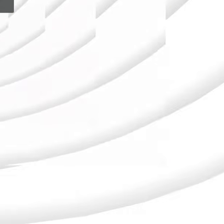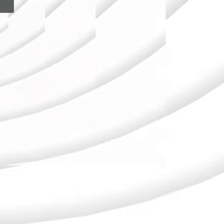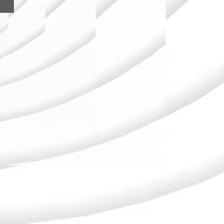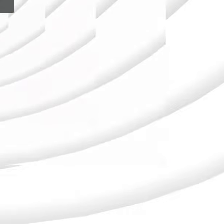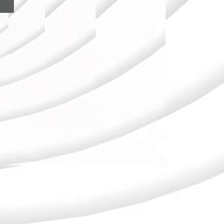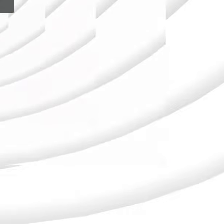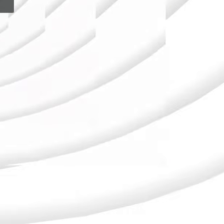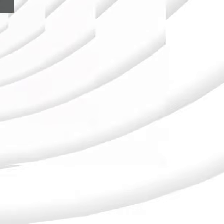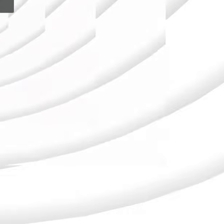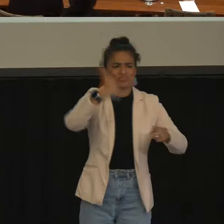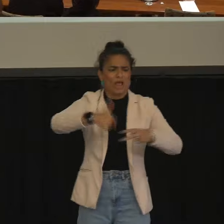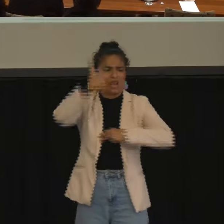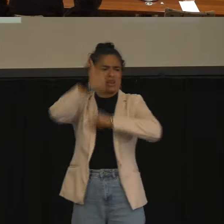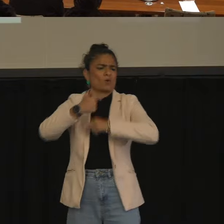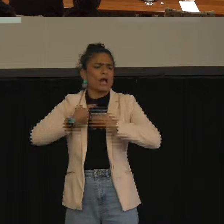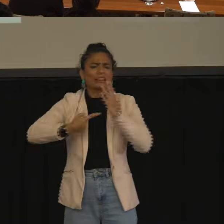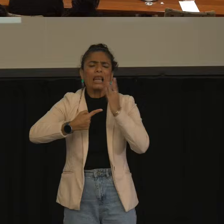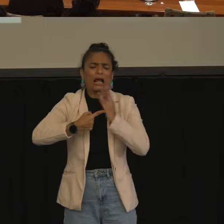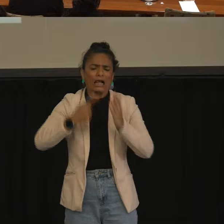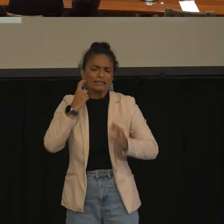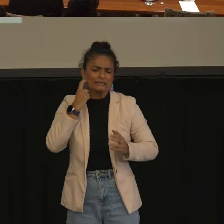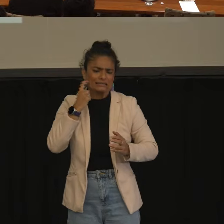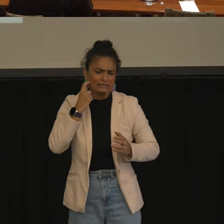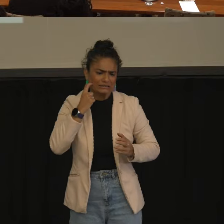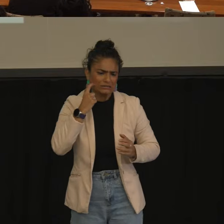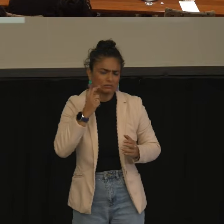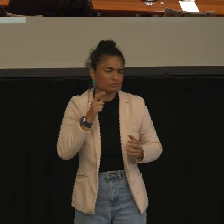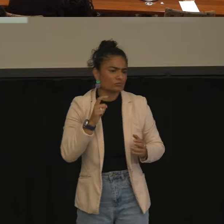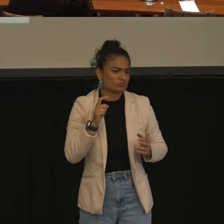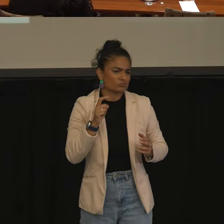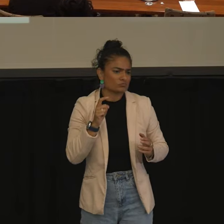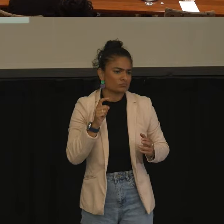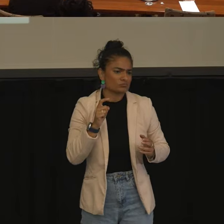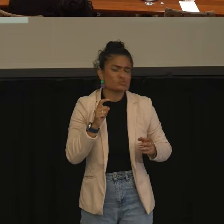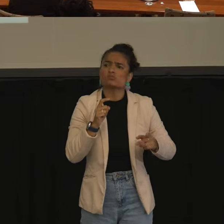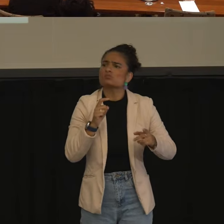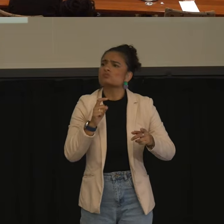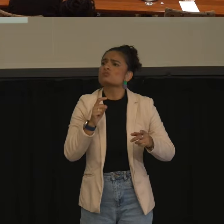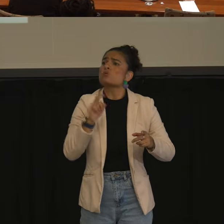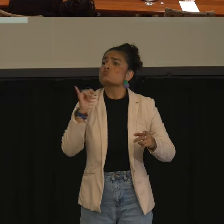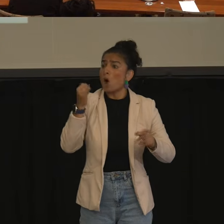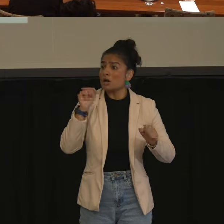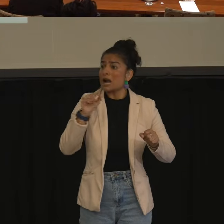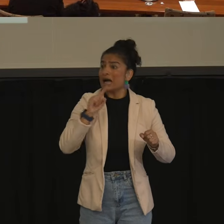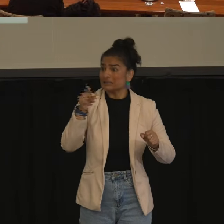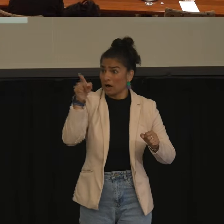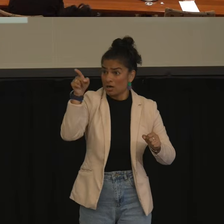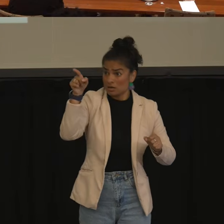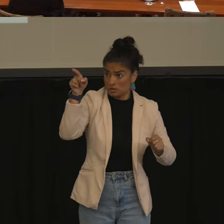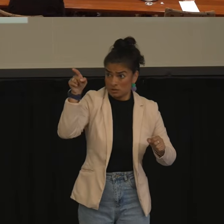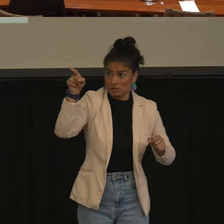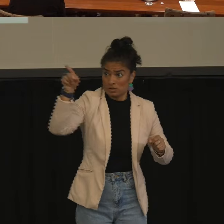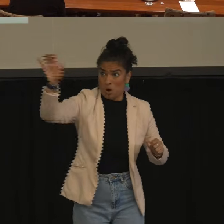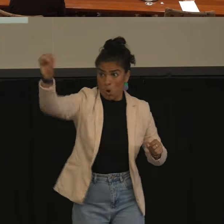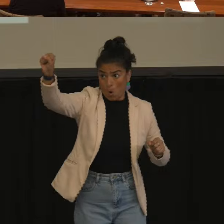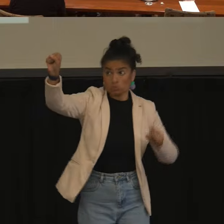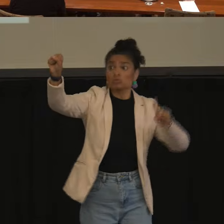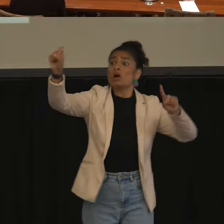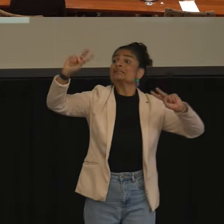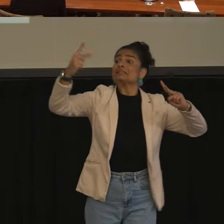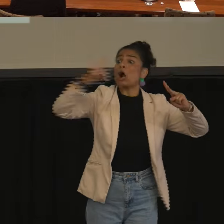I believe that we have a second person, and then we will get back to the floor. If we can please